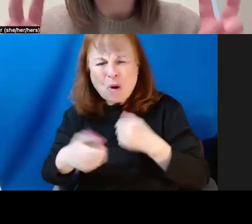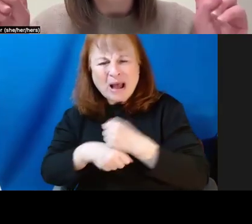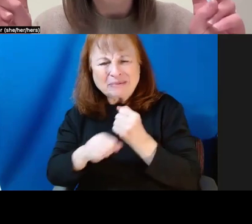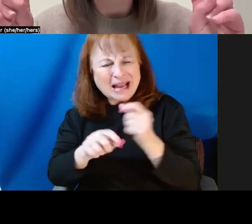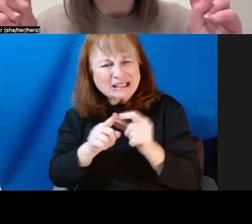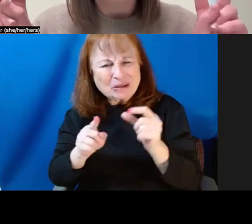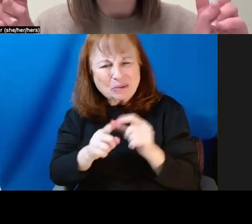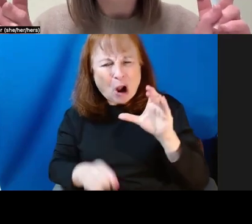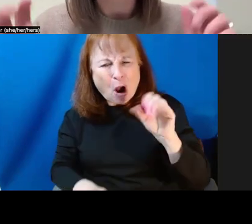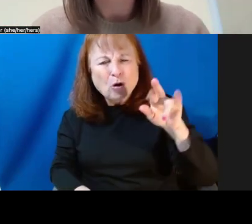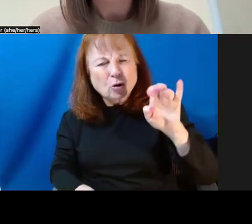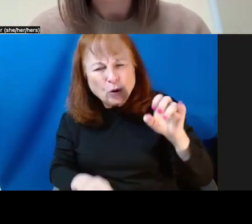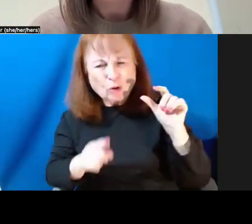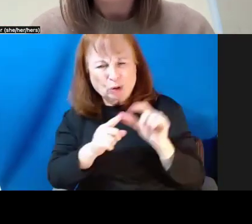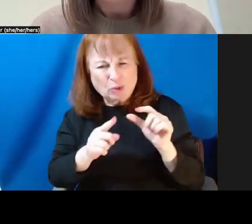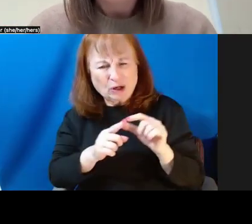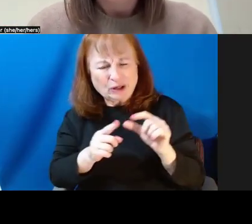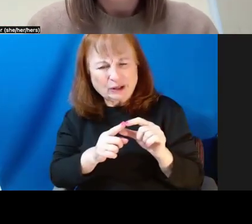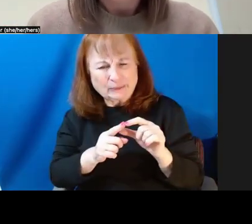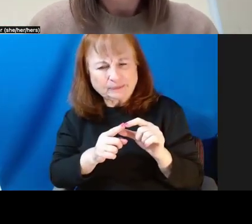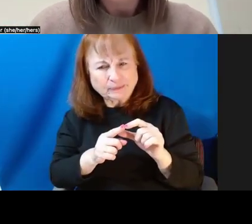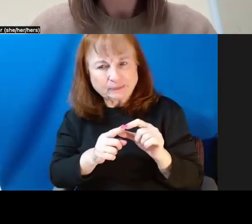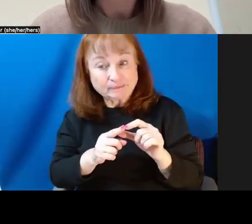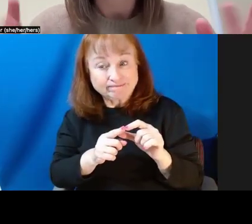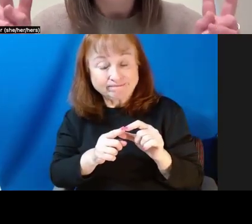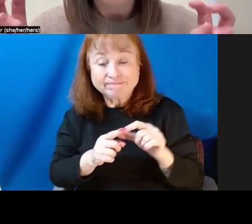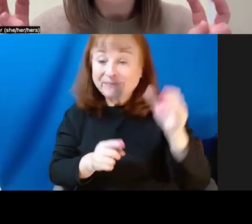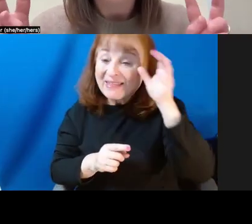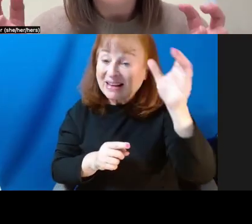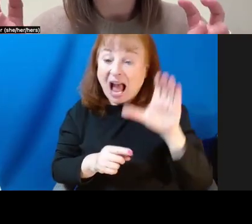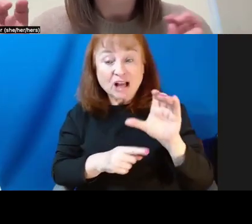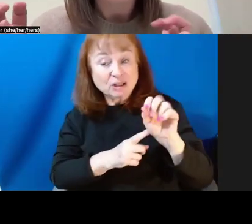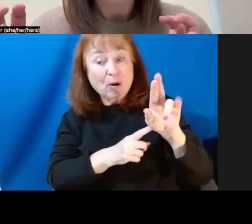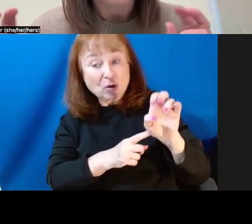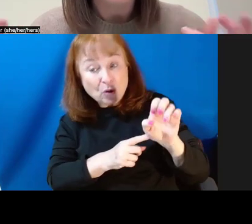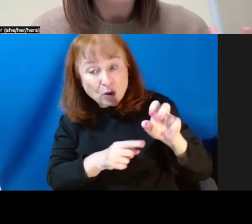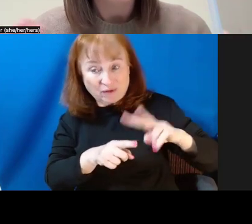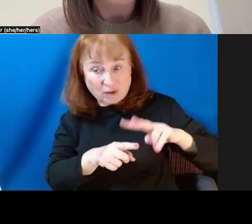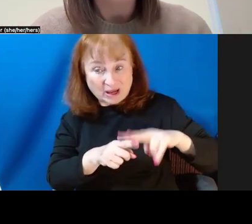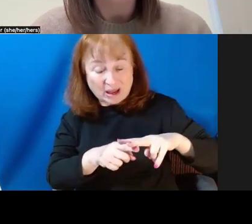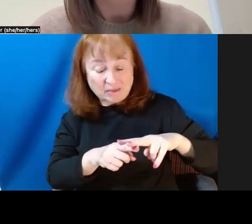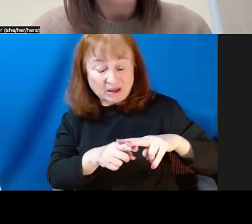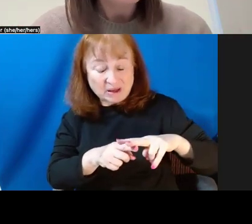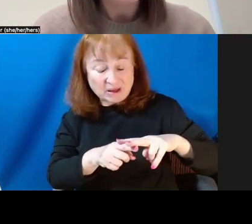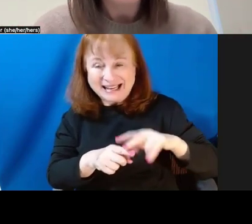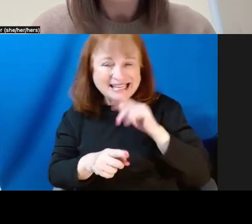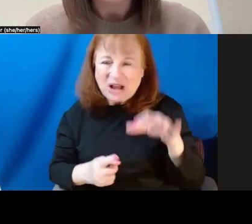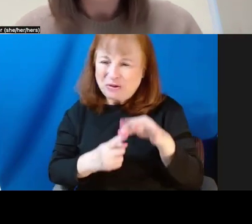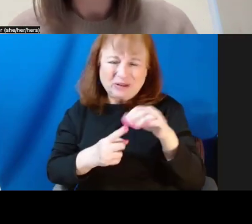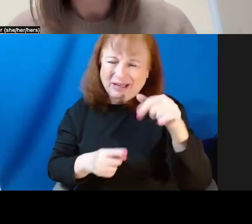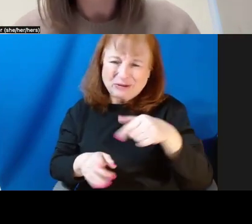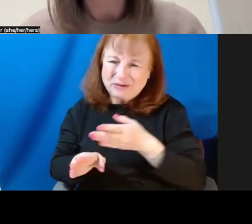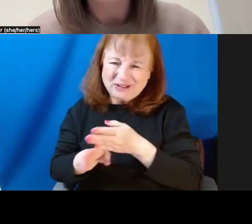a core word. The concept of a core vocabulary is actually not unique to the field